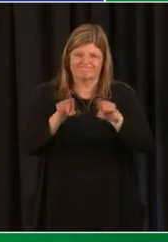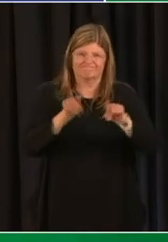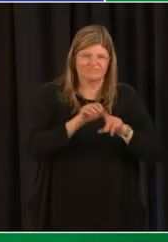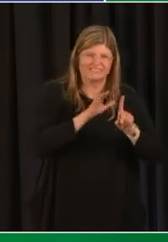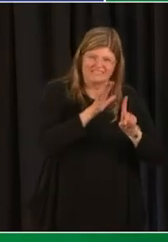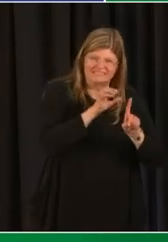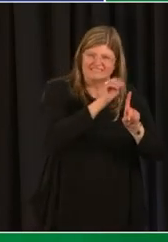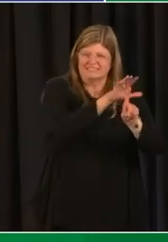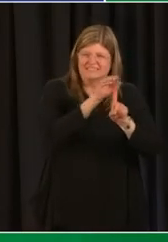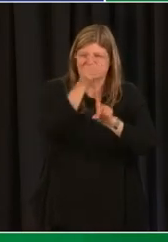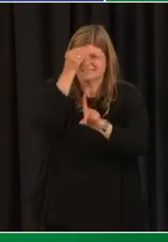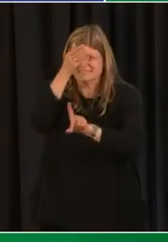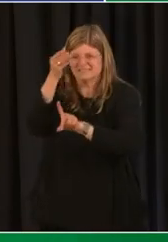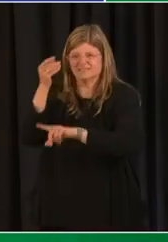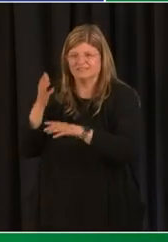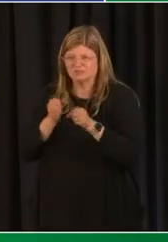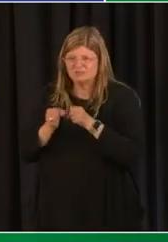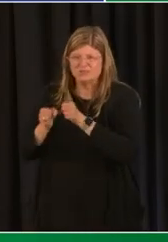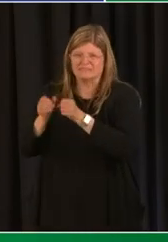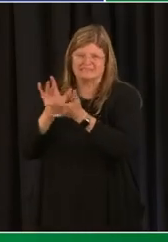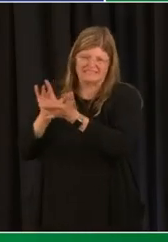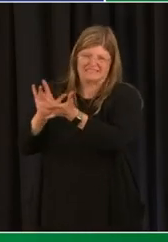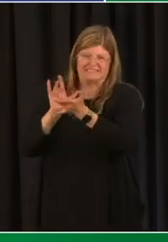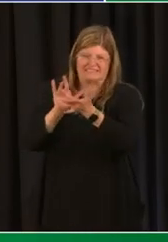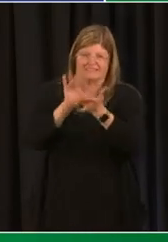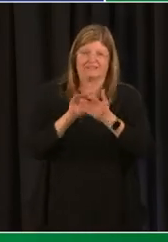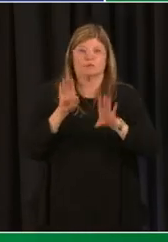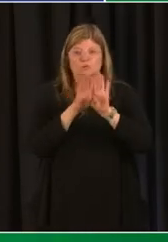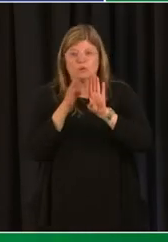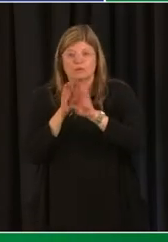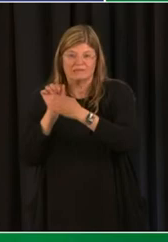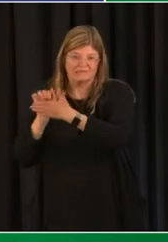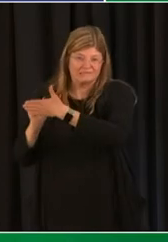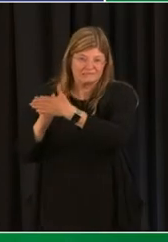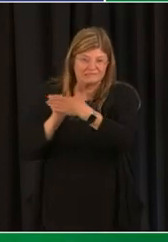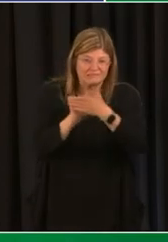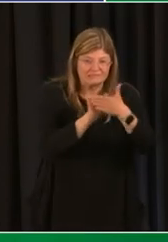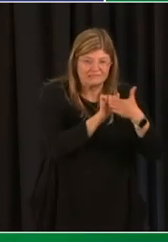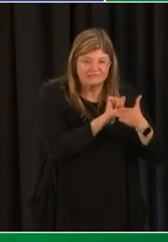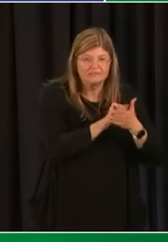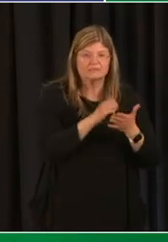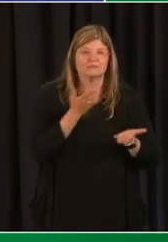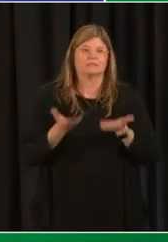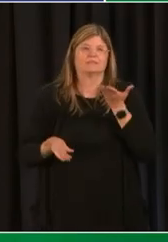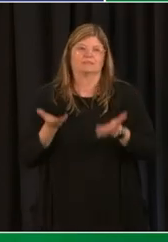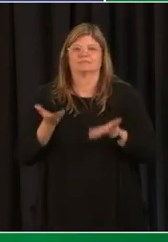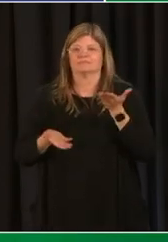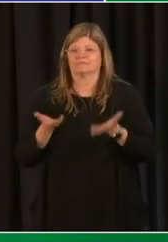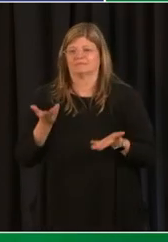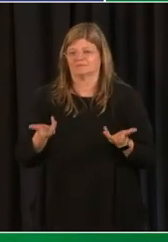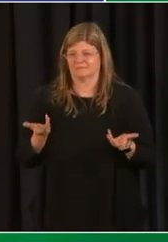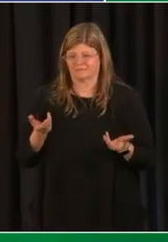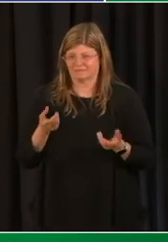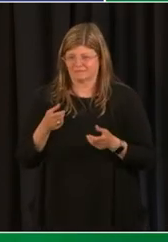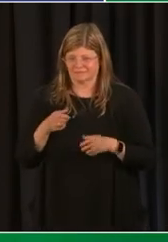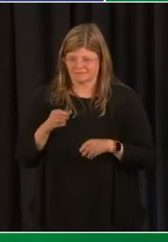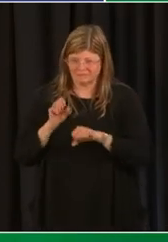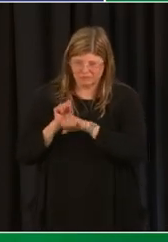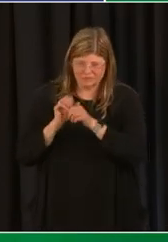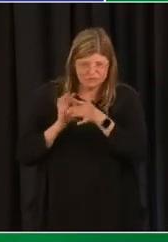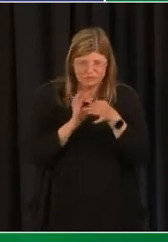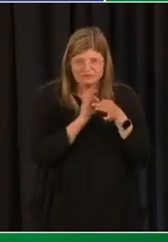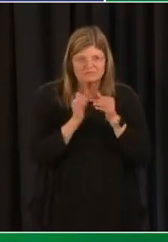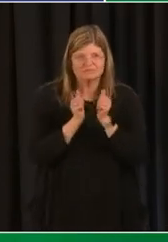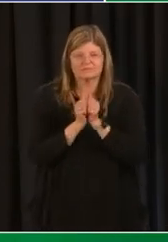doing some good street outreach, you know, door to door, and really working to engage neighborhoods, communities, associations.